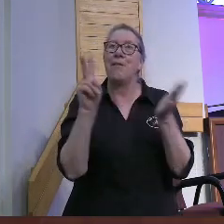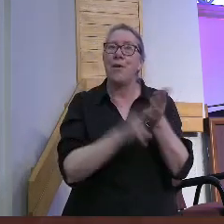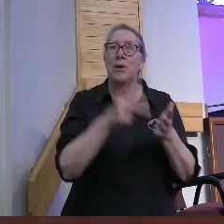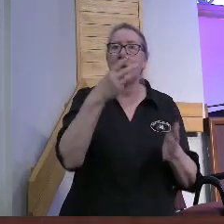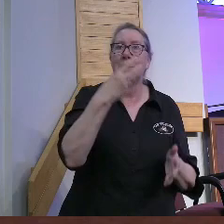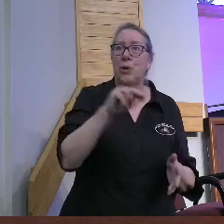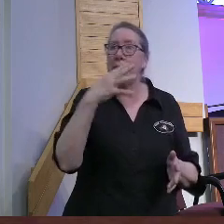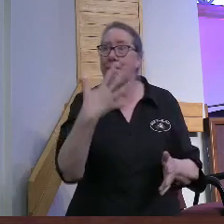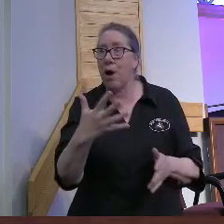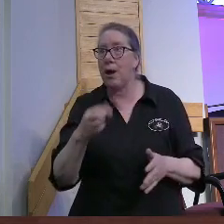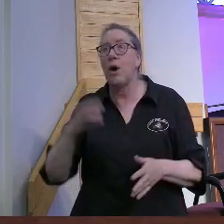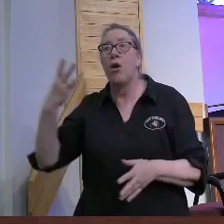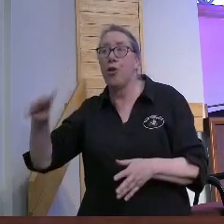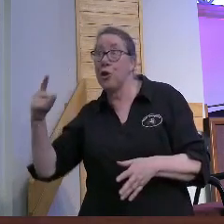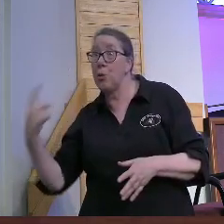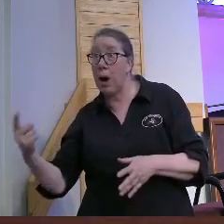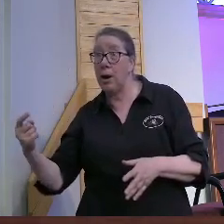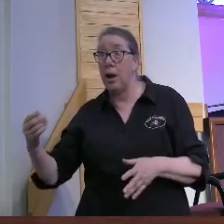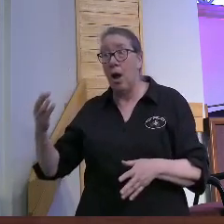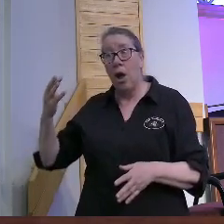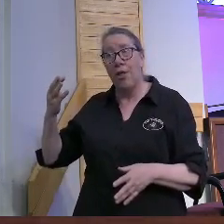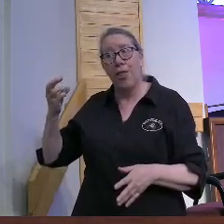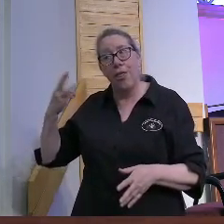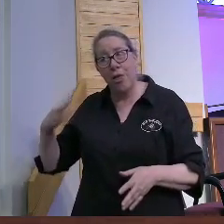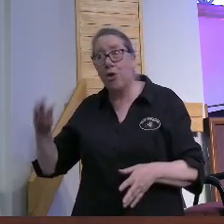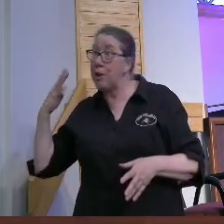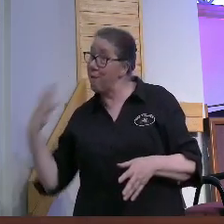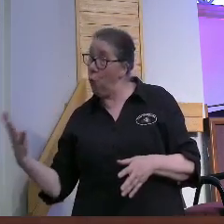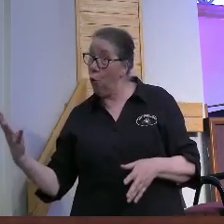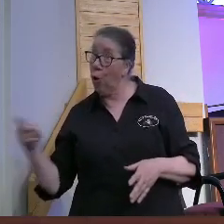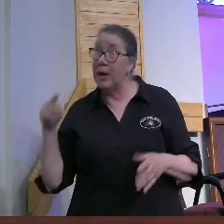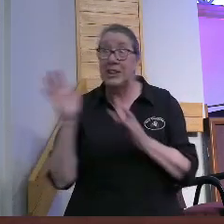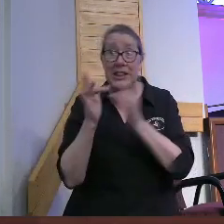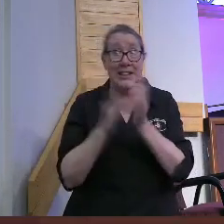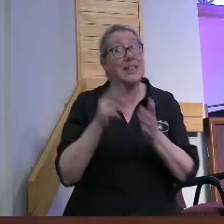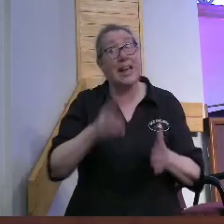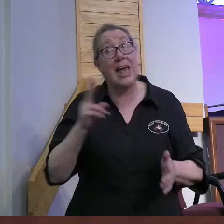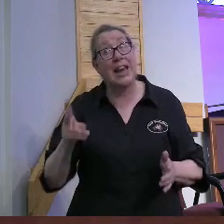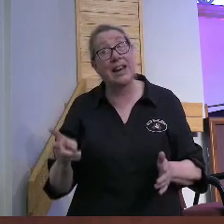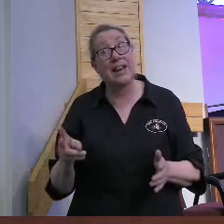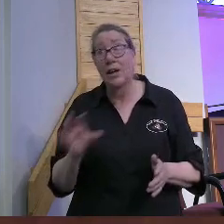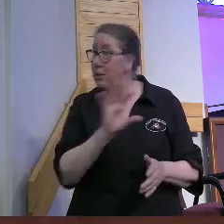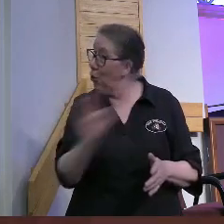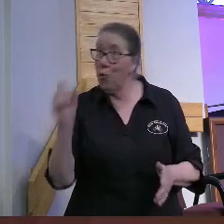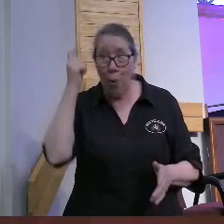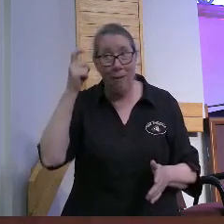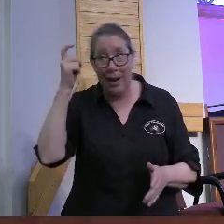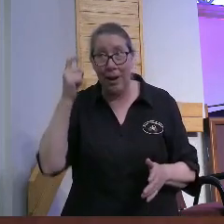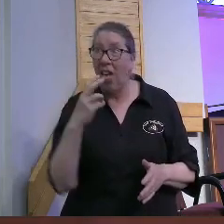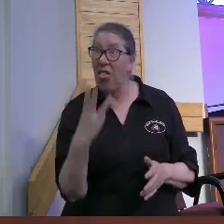in verse 34, Jesus said, don't worry. He repeats himself. Don't worry, don't worry, don't